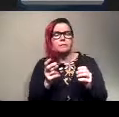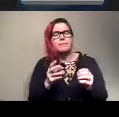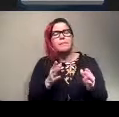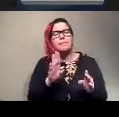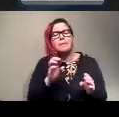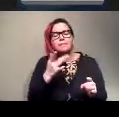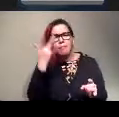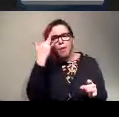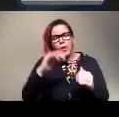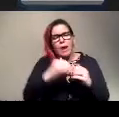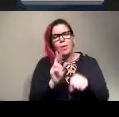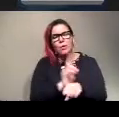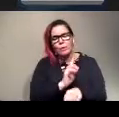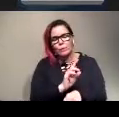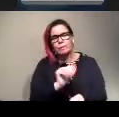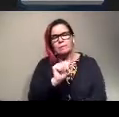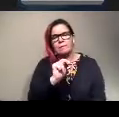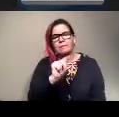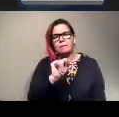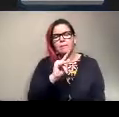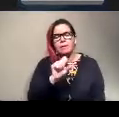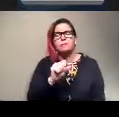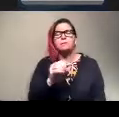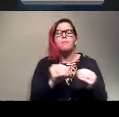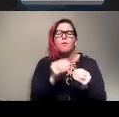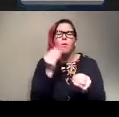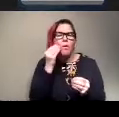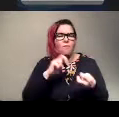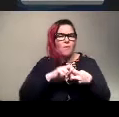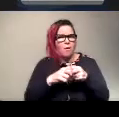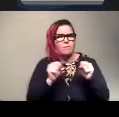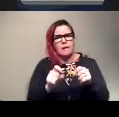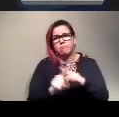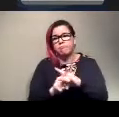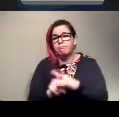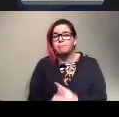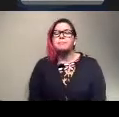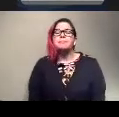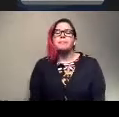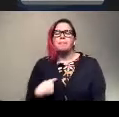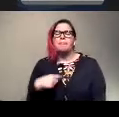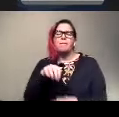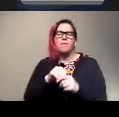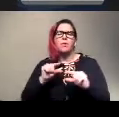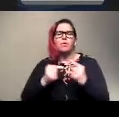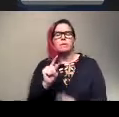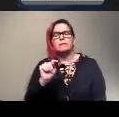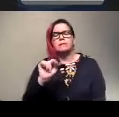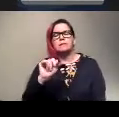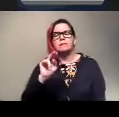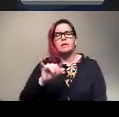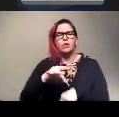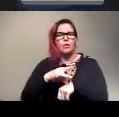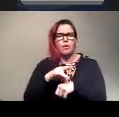use antibiotics and also just more aware of what the problems are. I'm part of a group called Tiny Earth, as I mentioned,